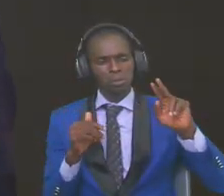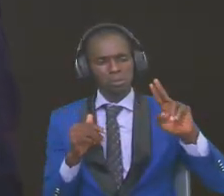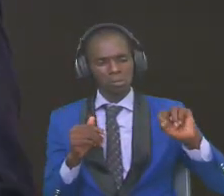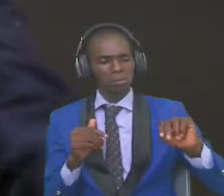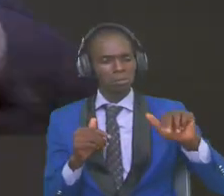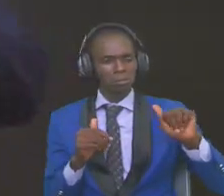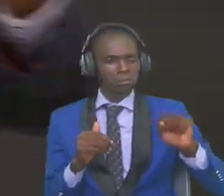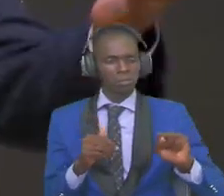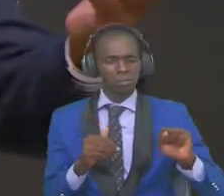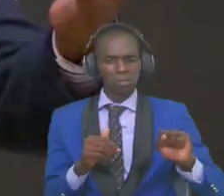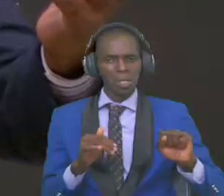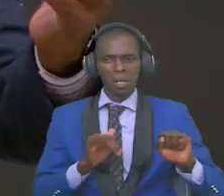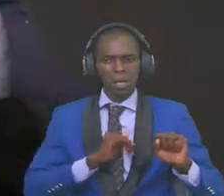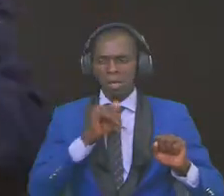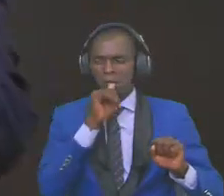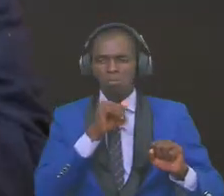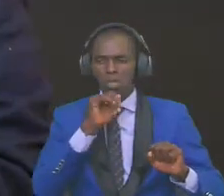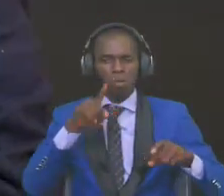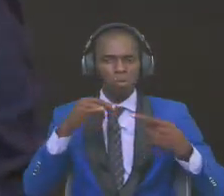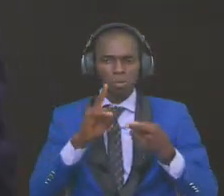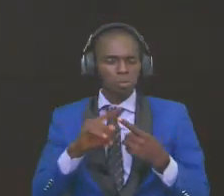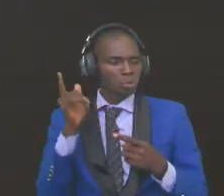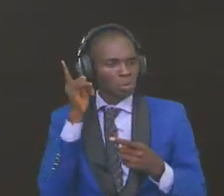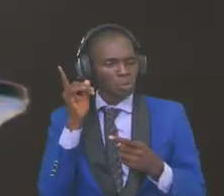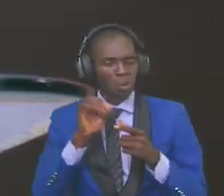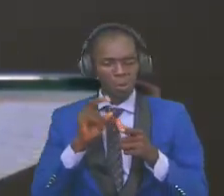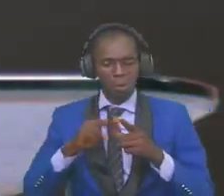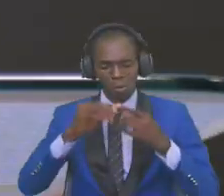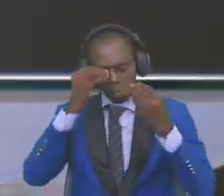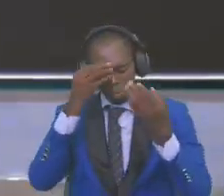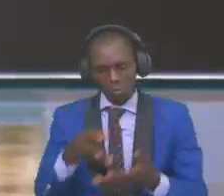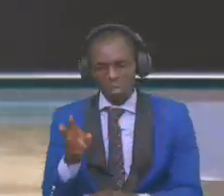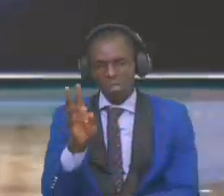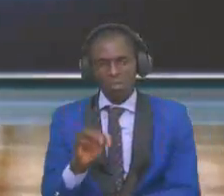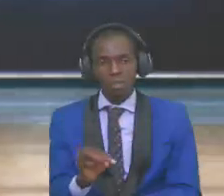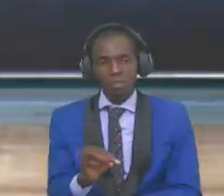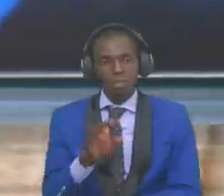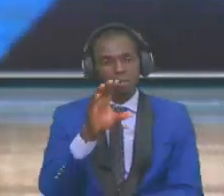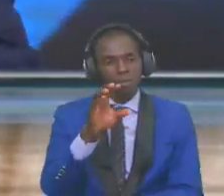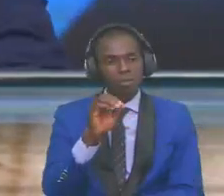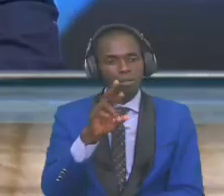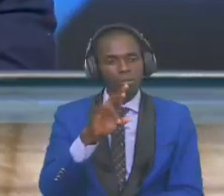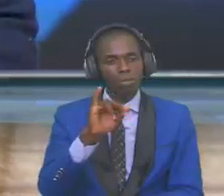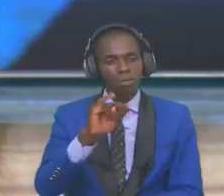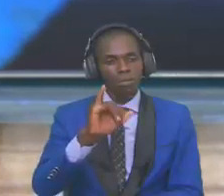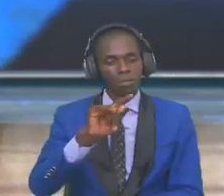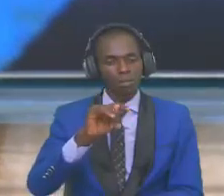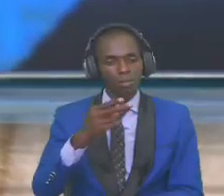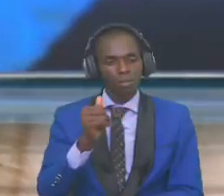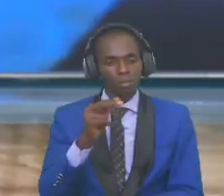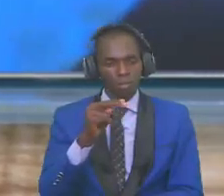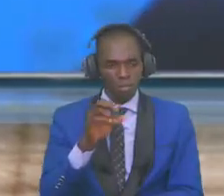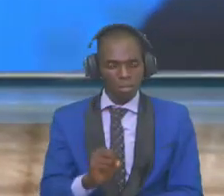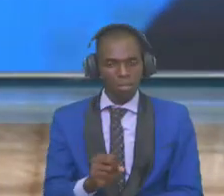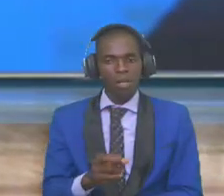Stephanas. I'm not going to listen. I'm not going to submit unto them. Corinthians were coming to the end of